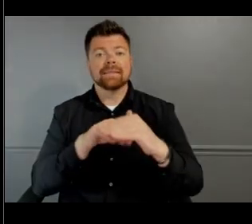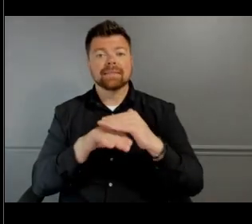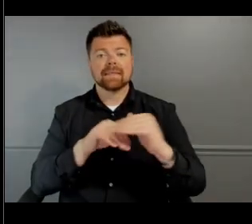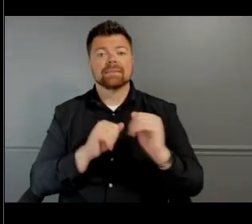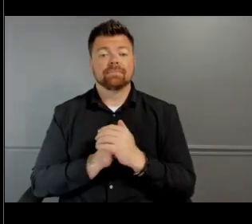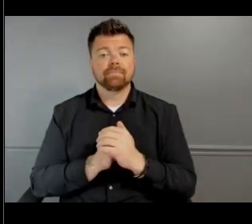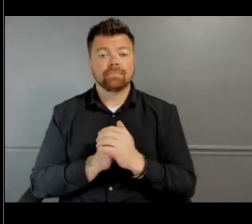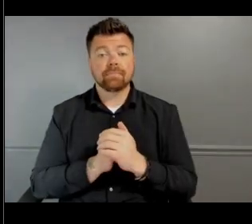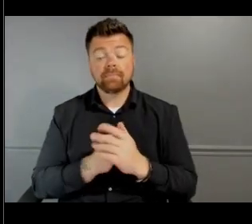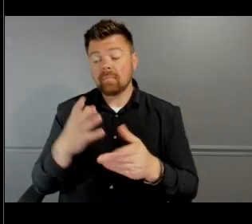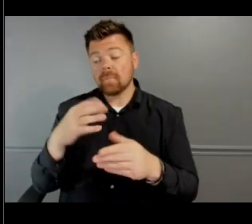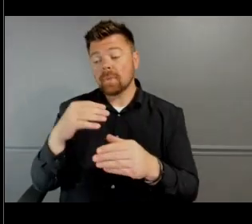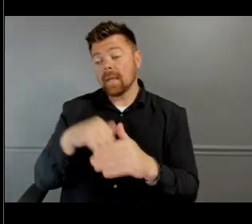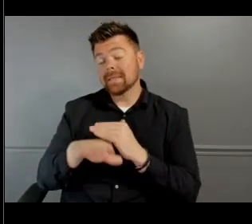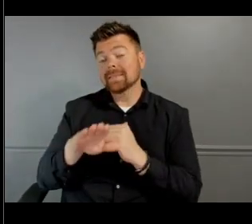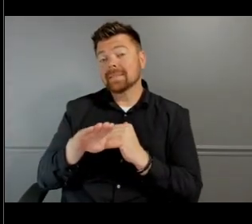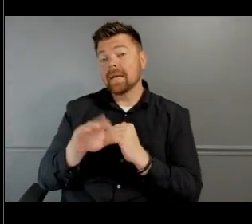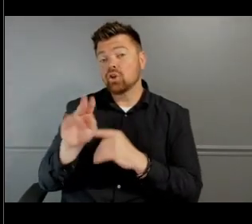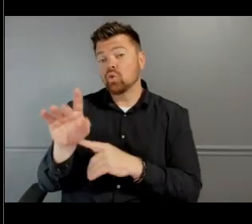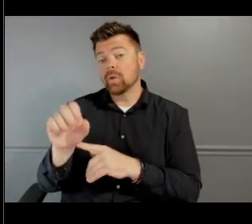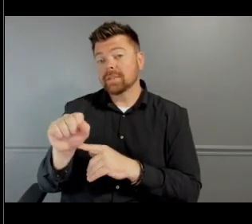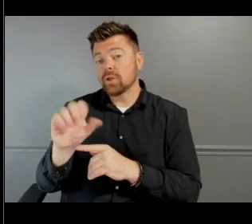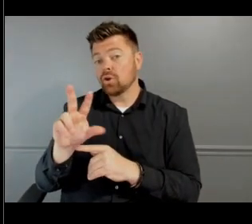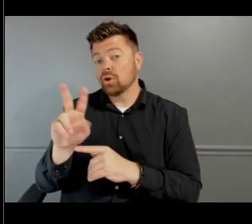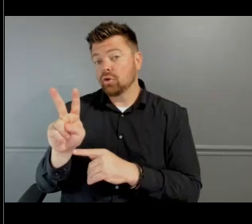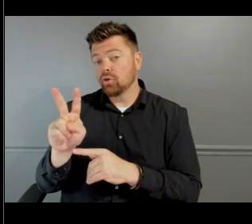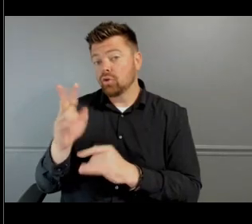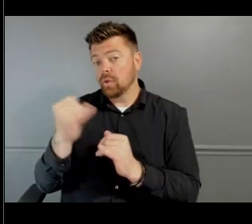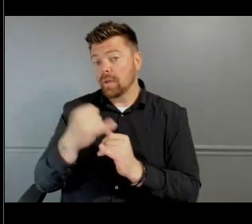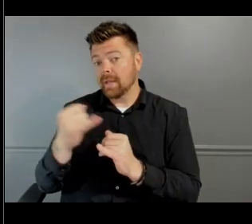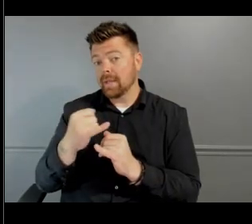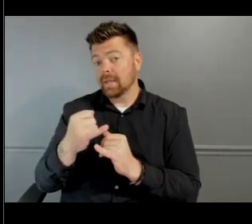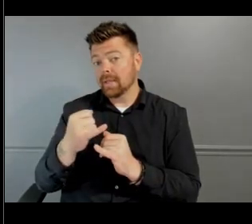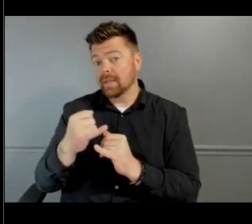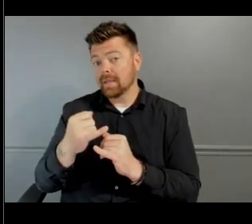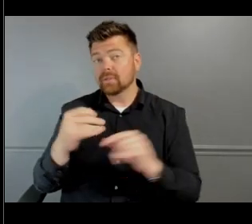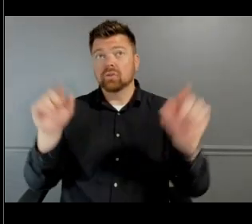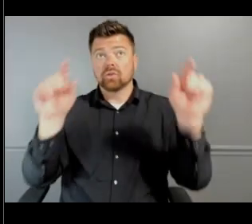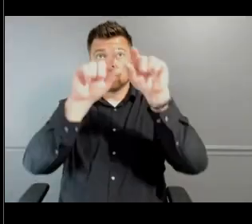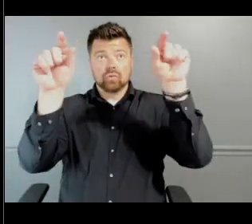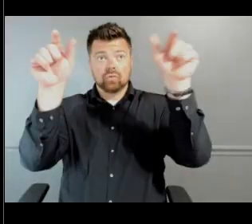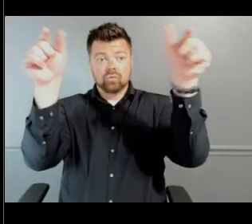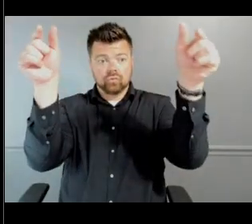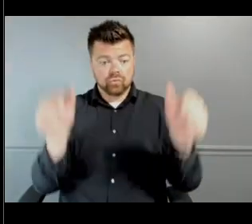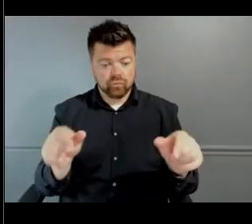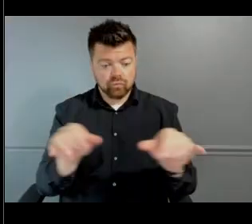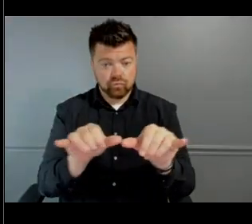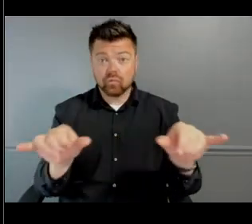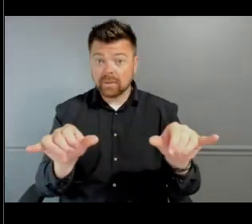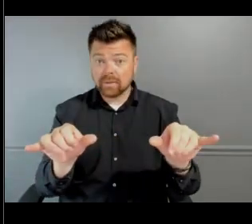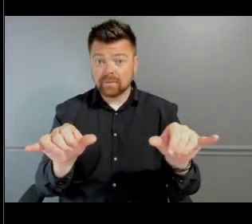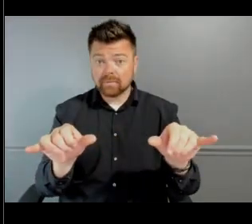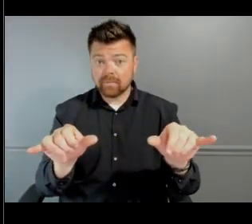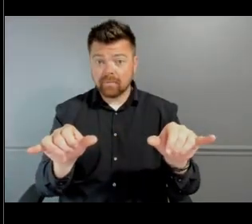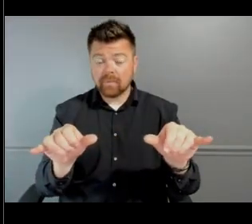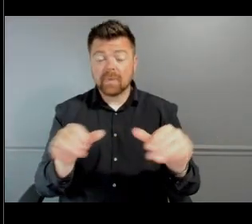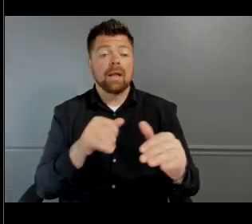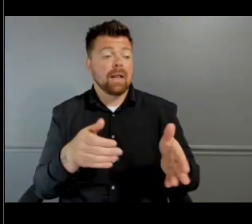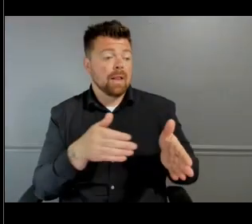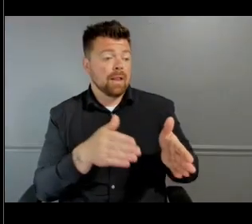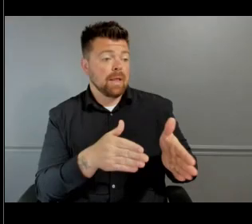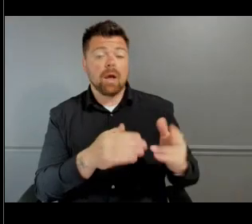Inside units, the 32-inch nominal door width allows builders